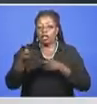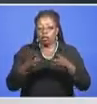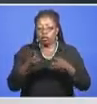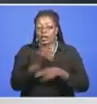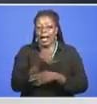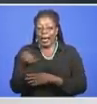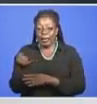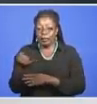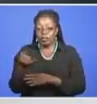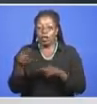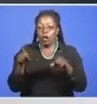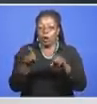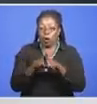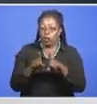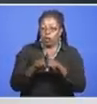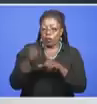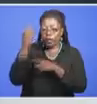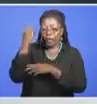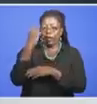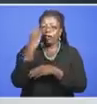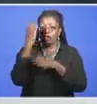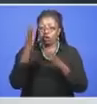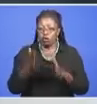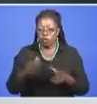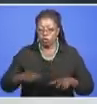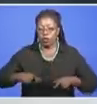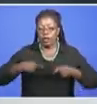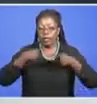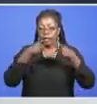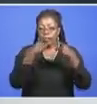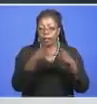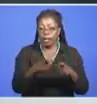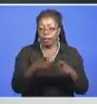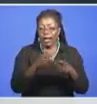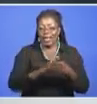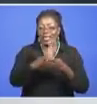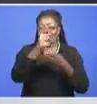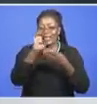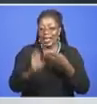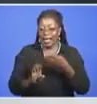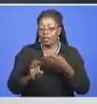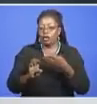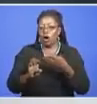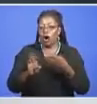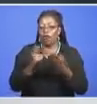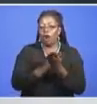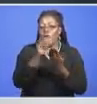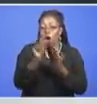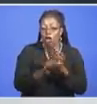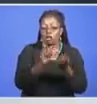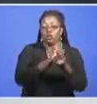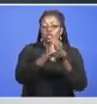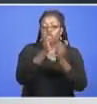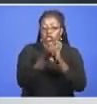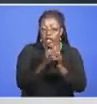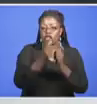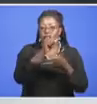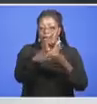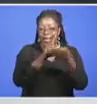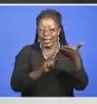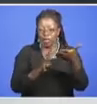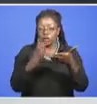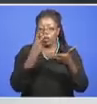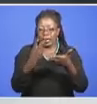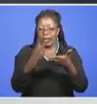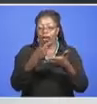want to be mindful to let the consumers know that we have given businesses until the end of August to adjust their price lists. So you may see price lists on